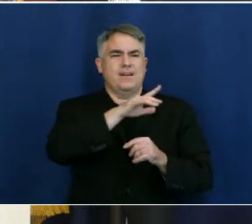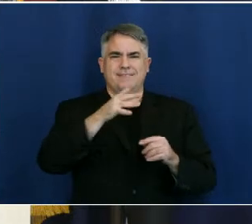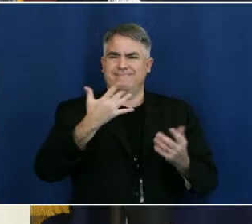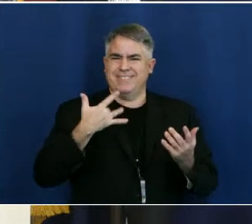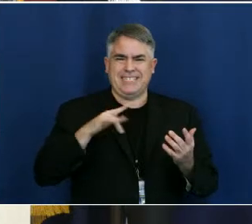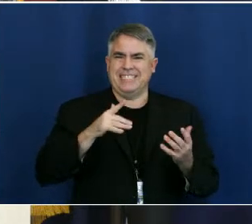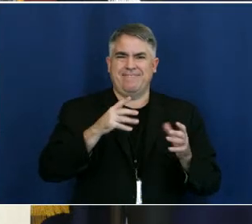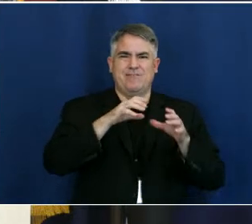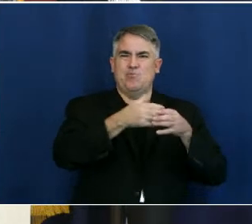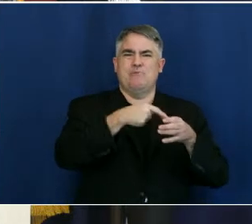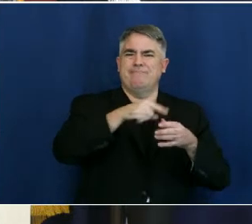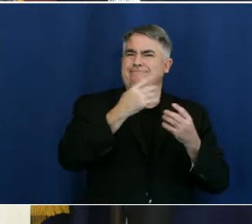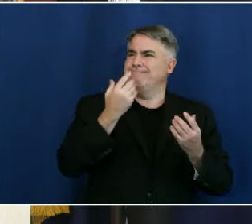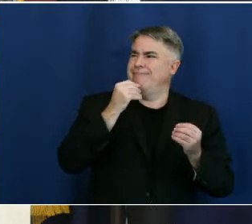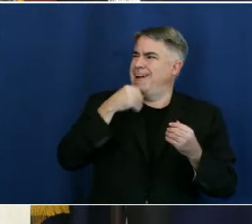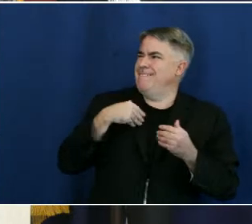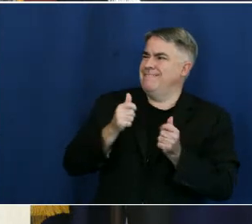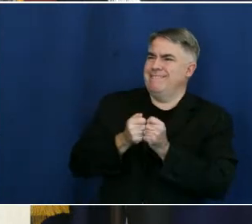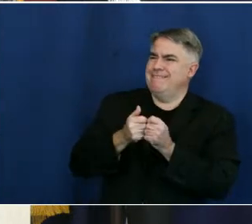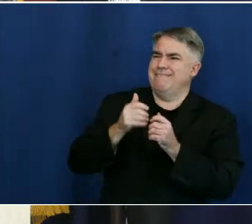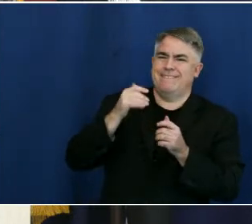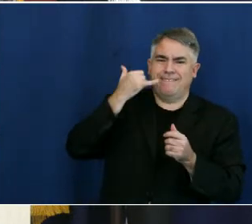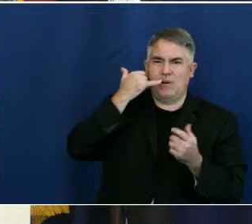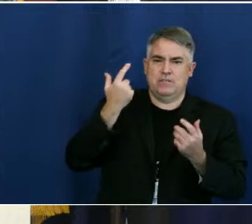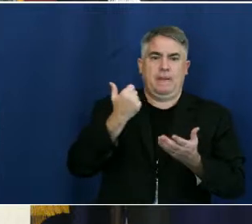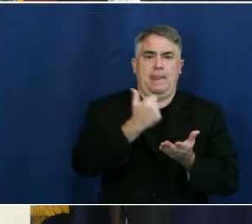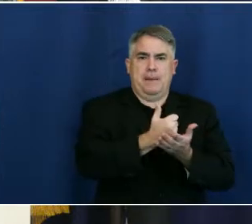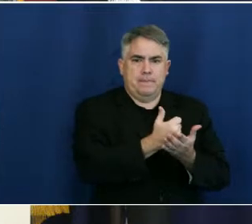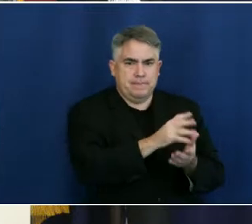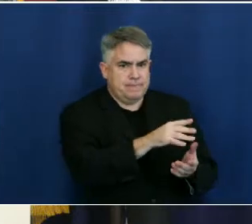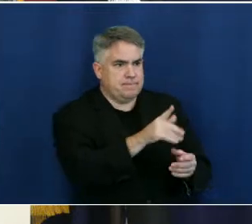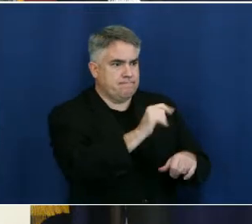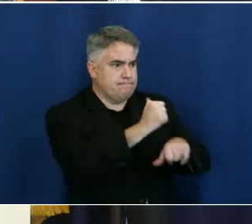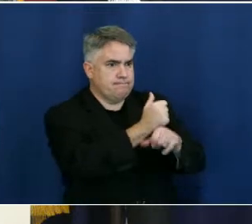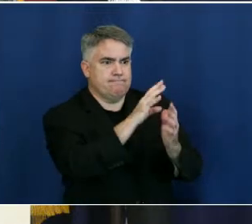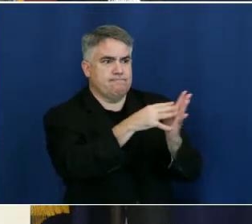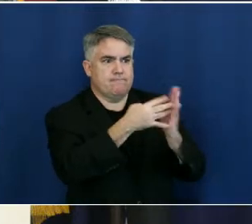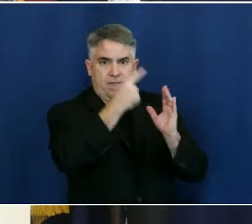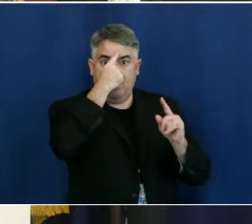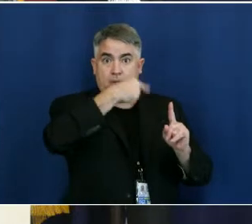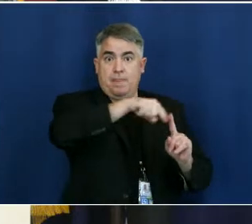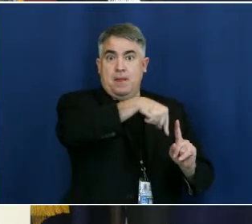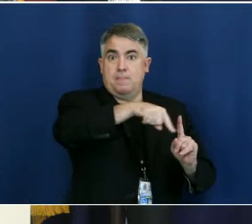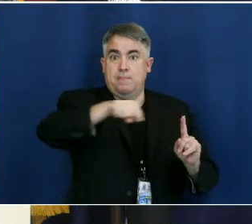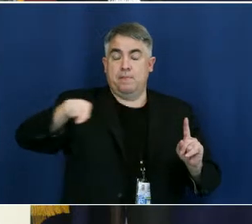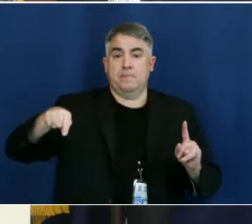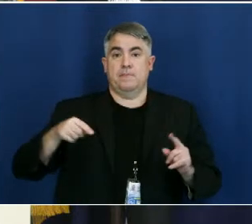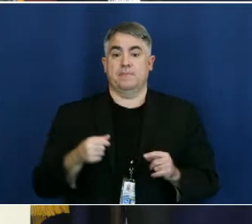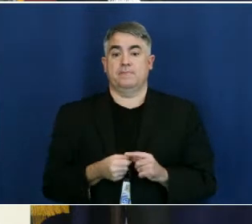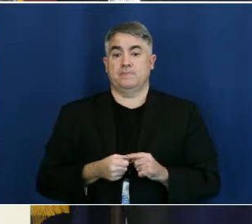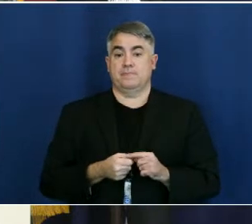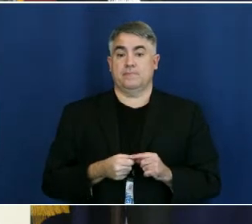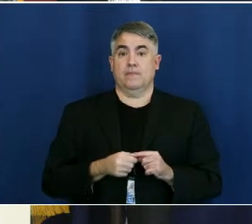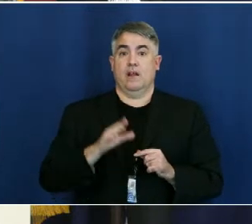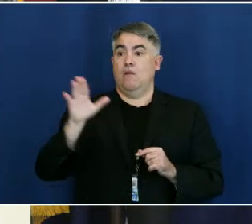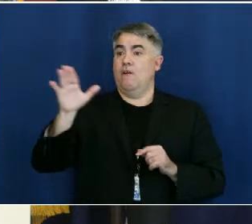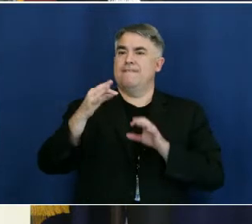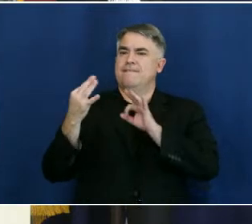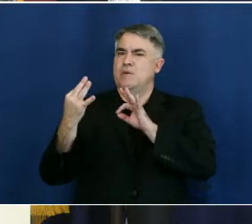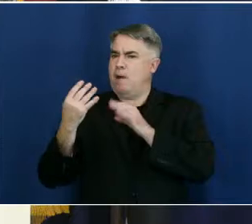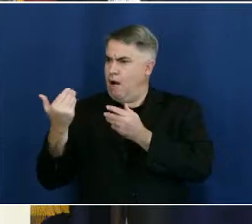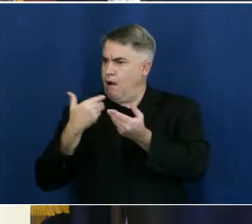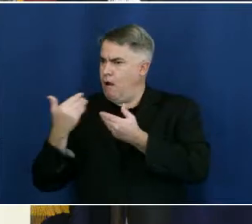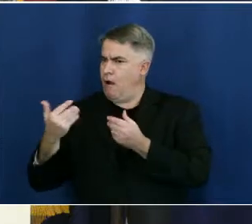with the goal of providing access to appointments. We definitely appreciate the feedback from the public letting us know about the